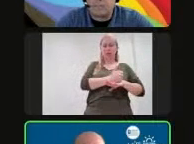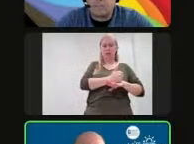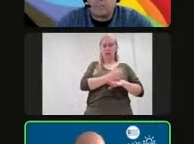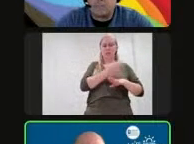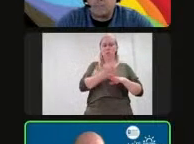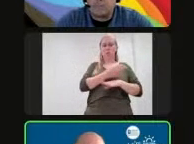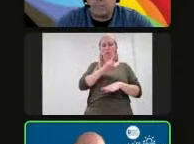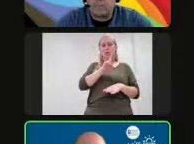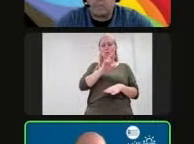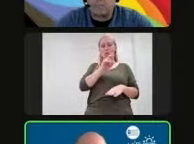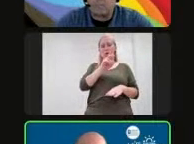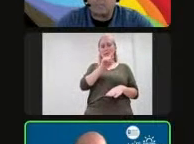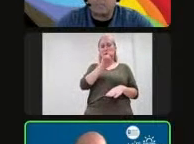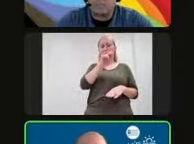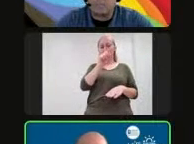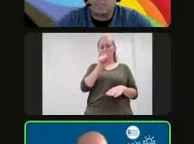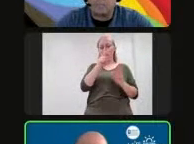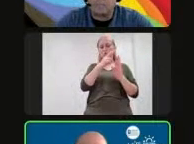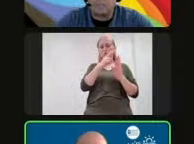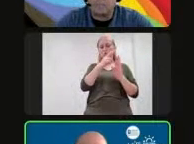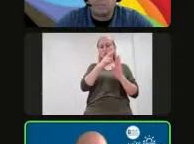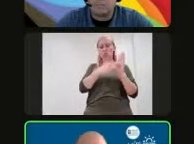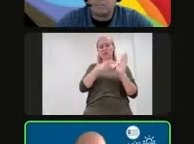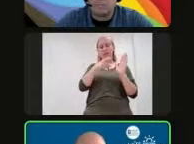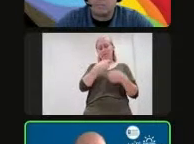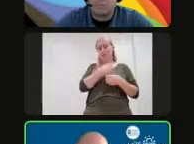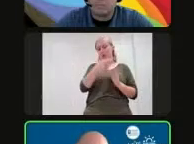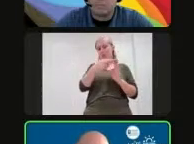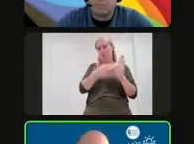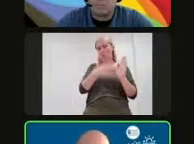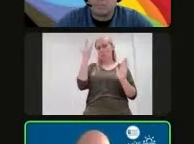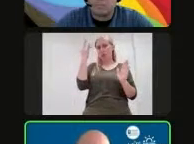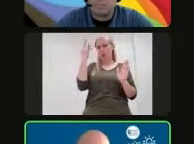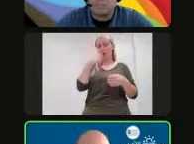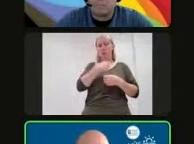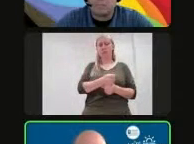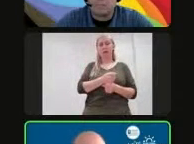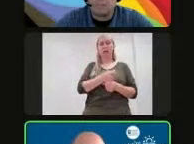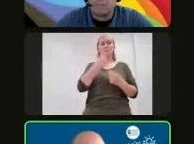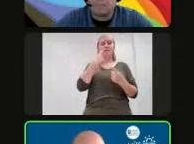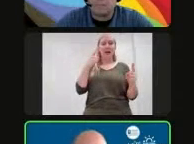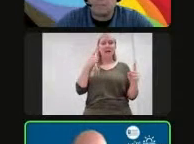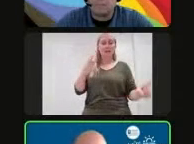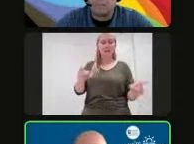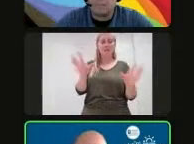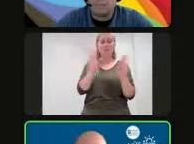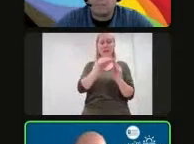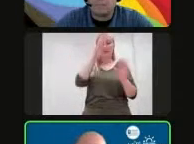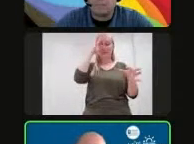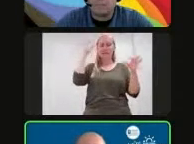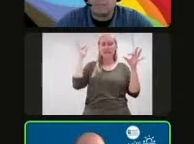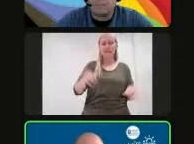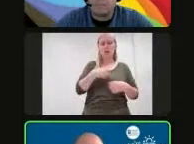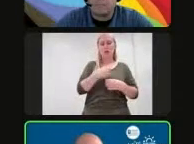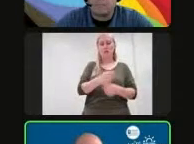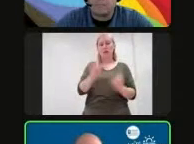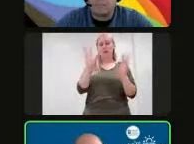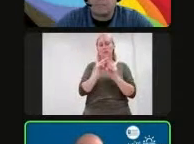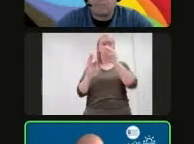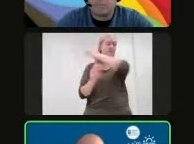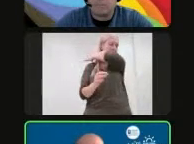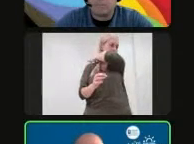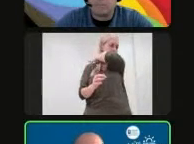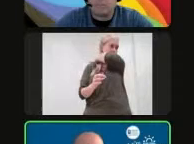Robert's rules, and Robert created his rules to create efficient meetings, decision-making meetings. So the